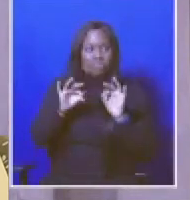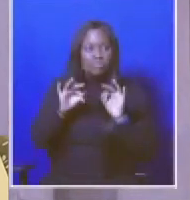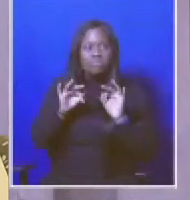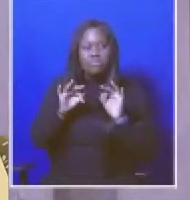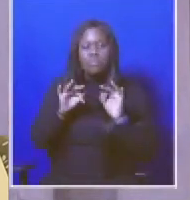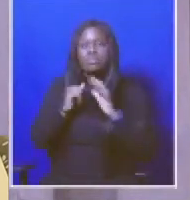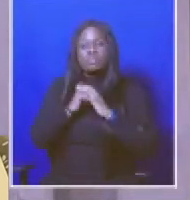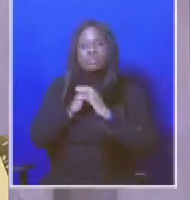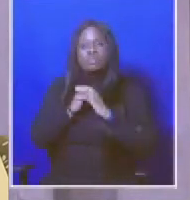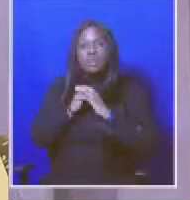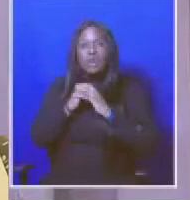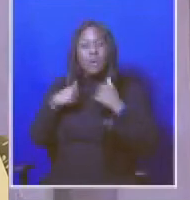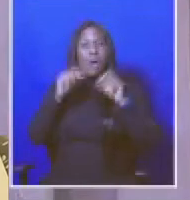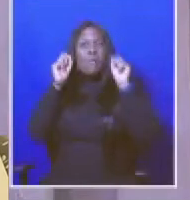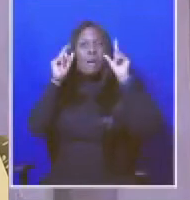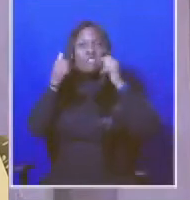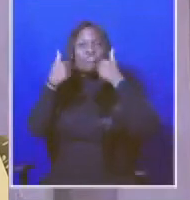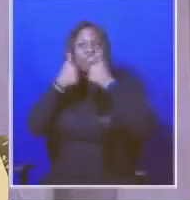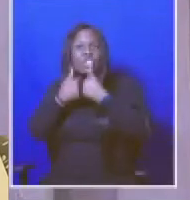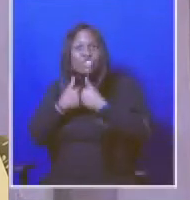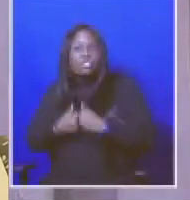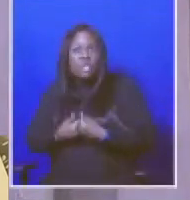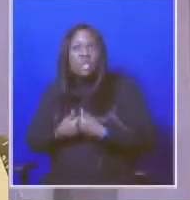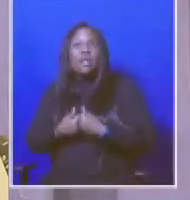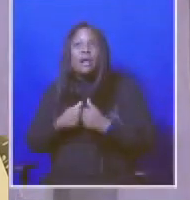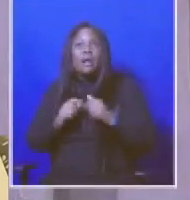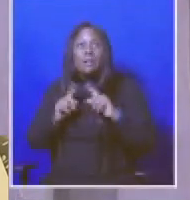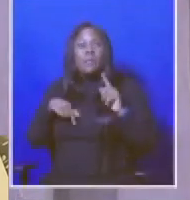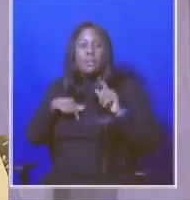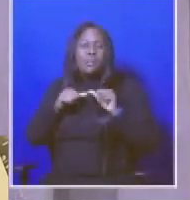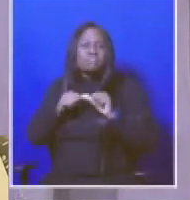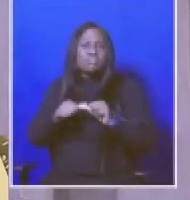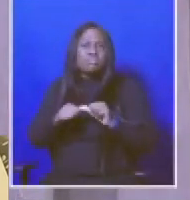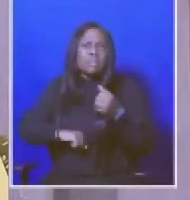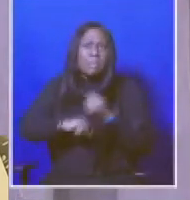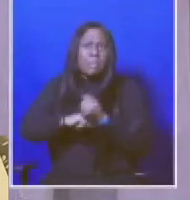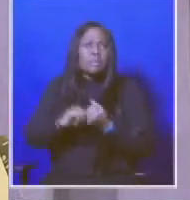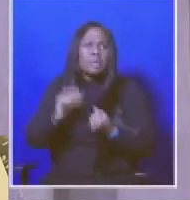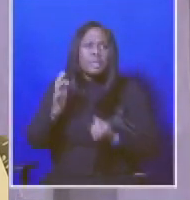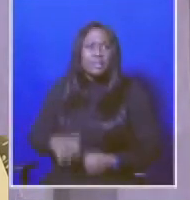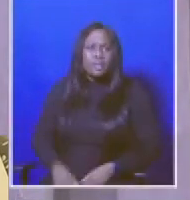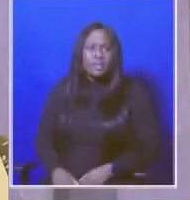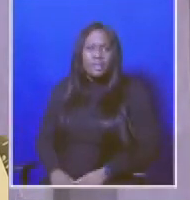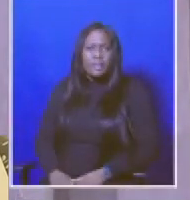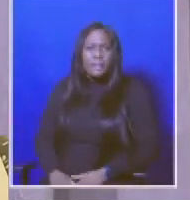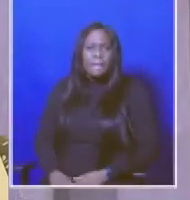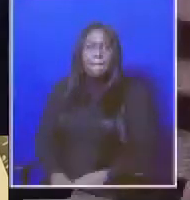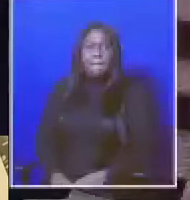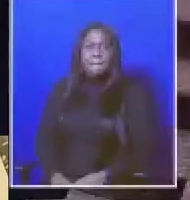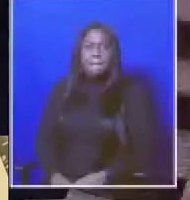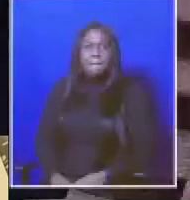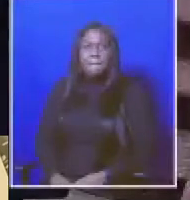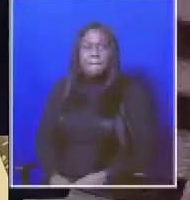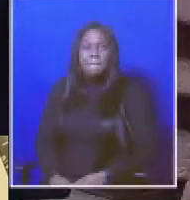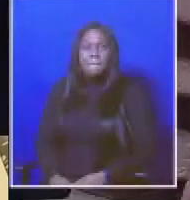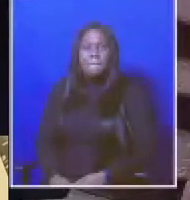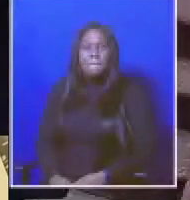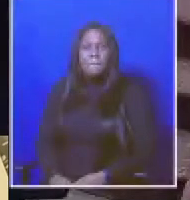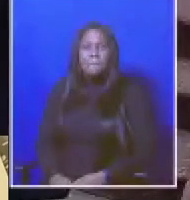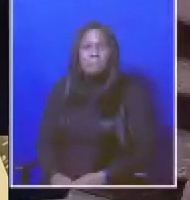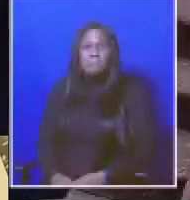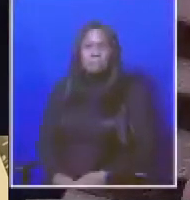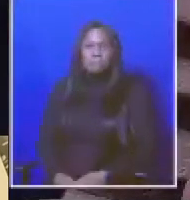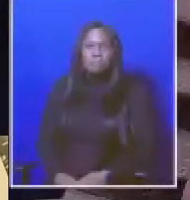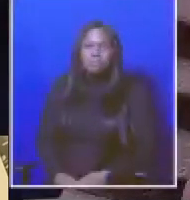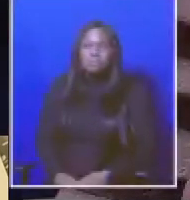these challenges, and we're going to continue to do so. Thank you very much, Chairperson. Thank you very much, Deputy President. We'll proceed